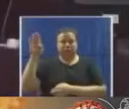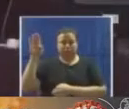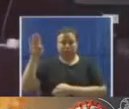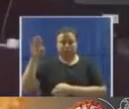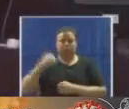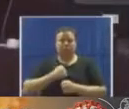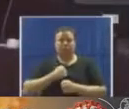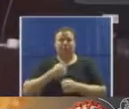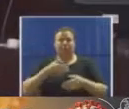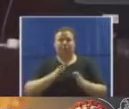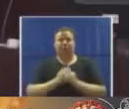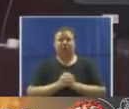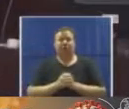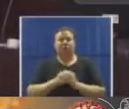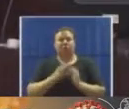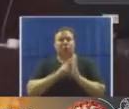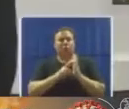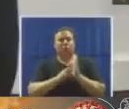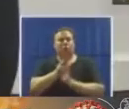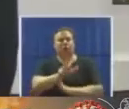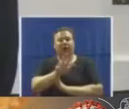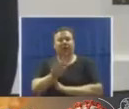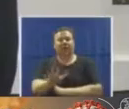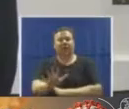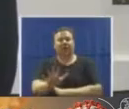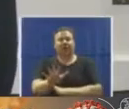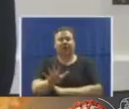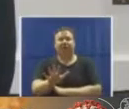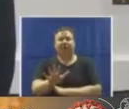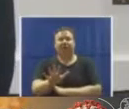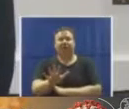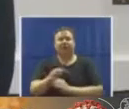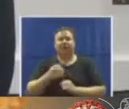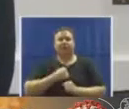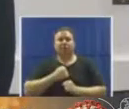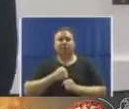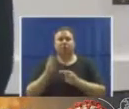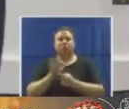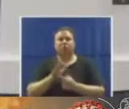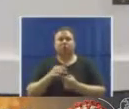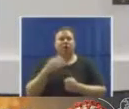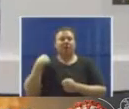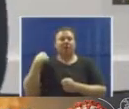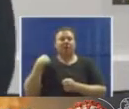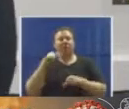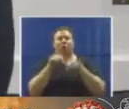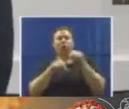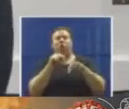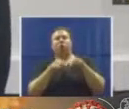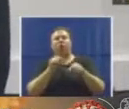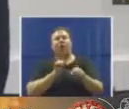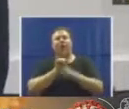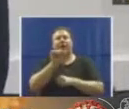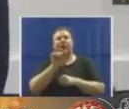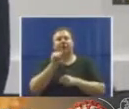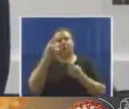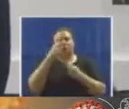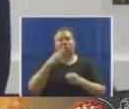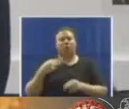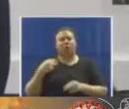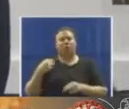what's your point of order, sir? On terms of Rule 85, it is my assertion that the Minister is casting aspersions against the Honourable